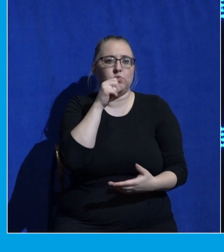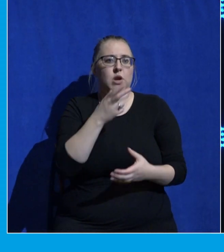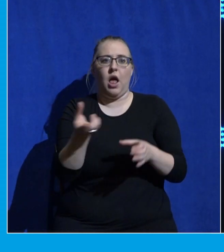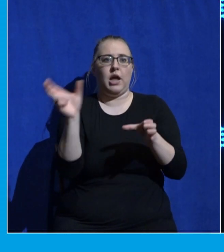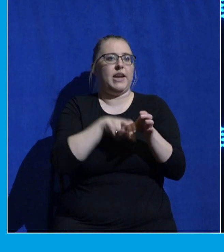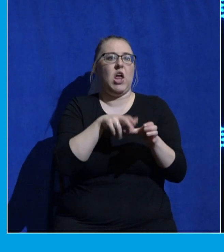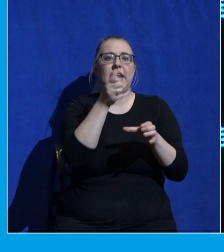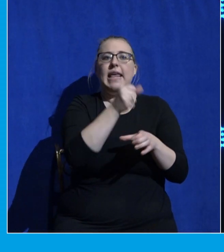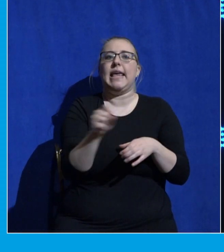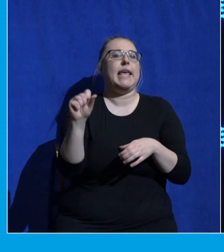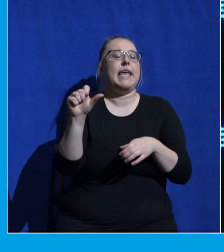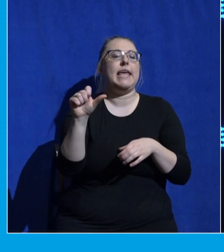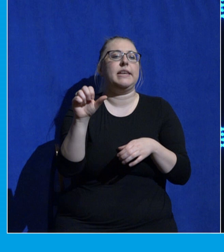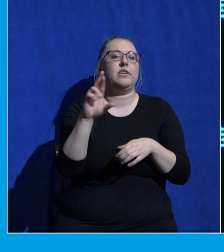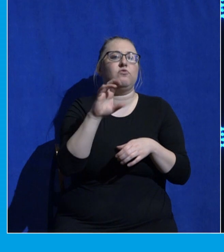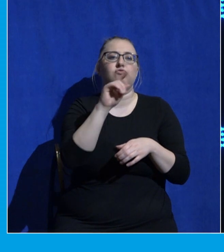money.